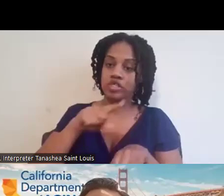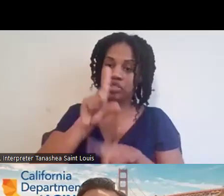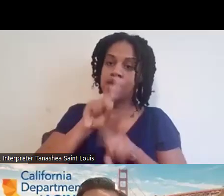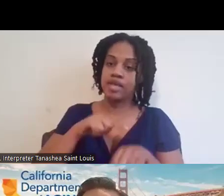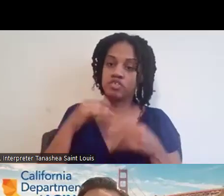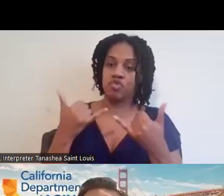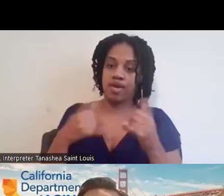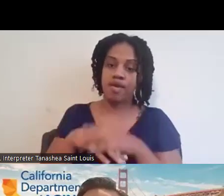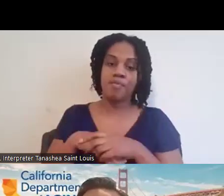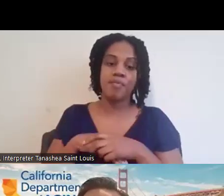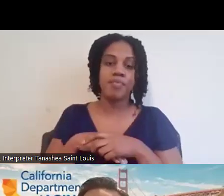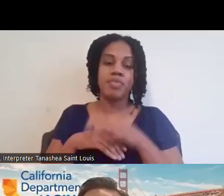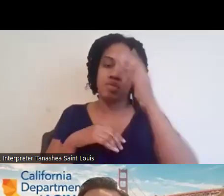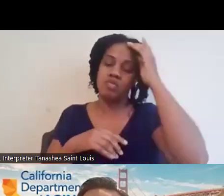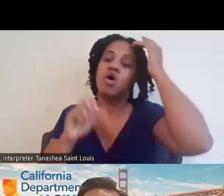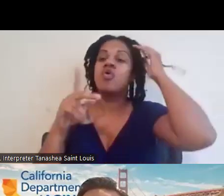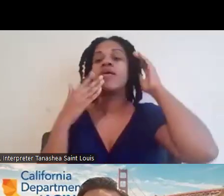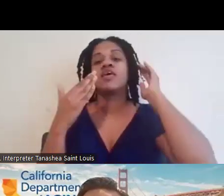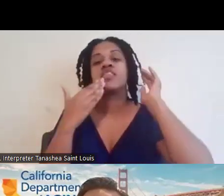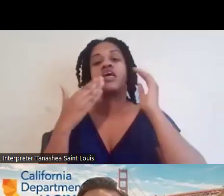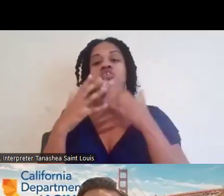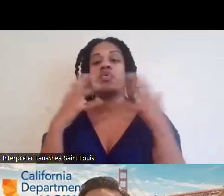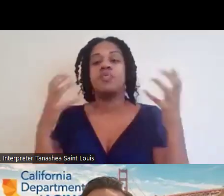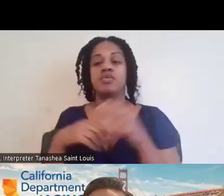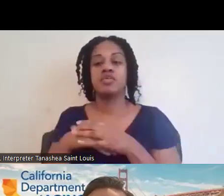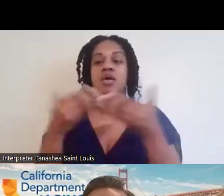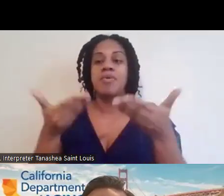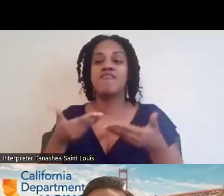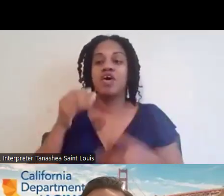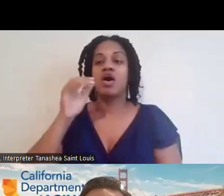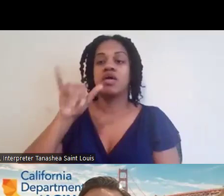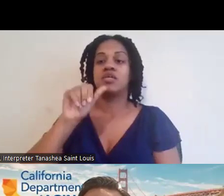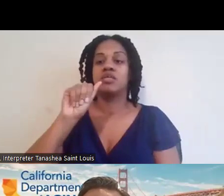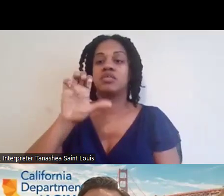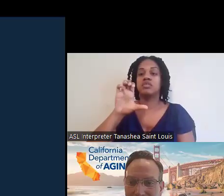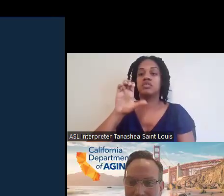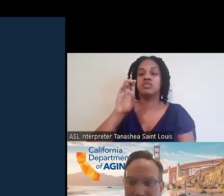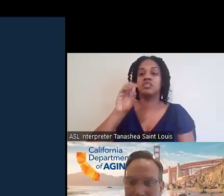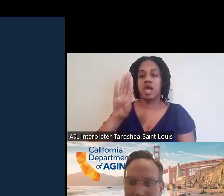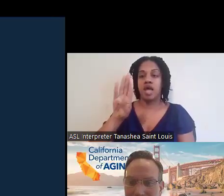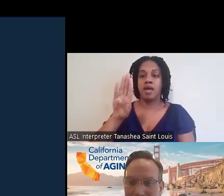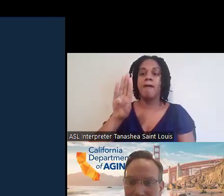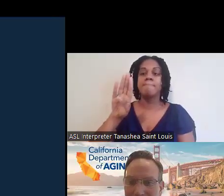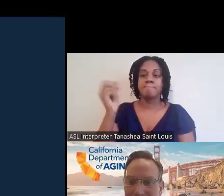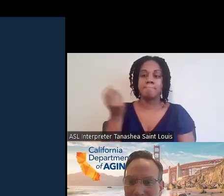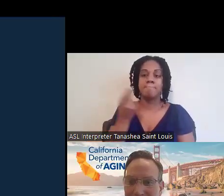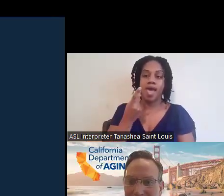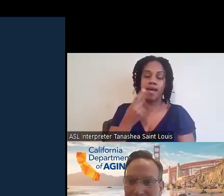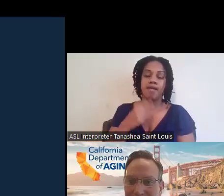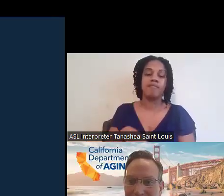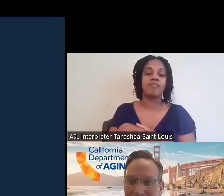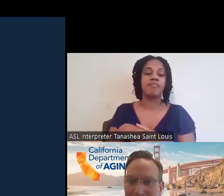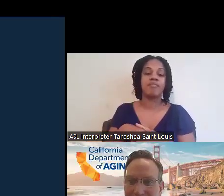Great, thanks, Mark. I'm also going to invite Jacob back for Q&A. And so